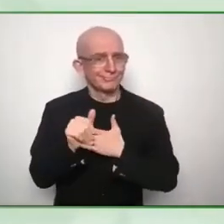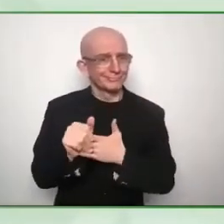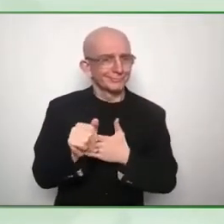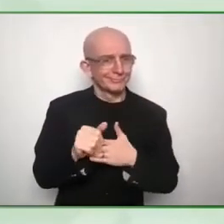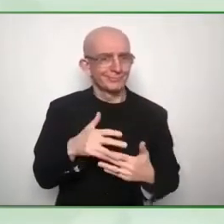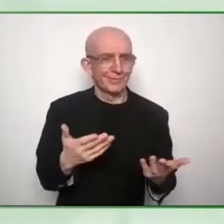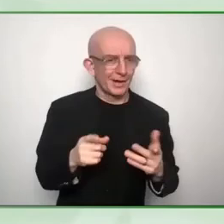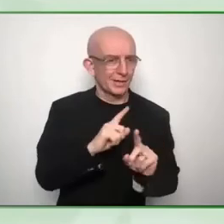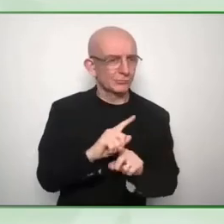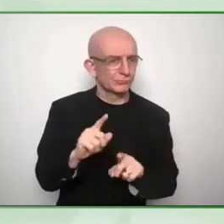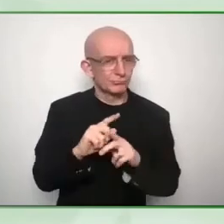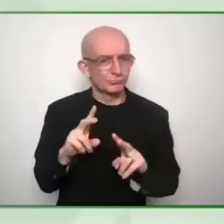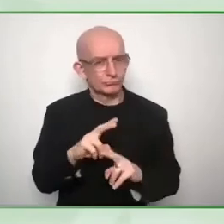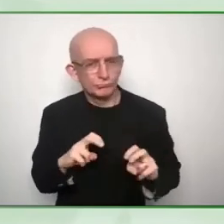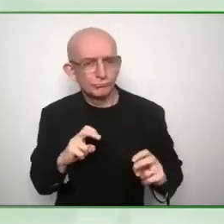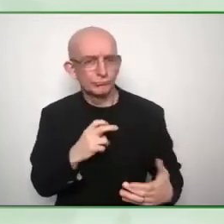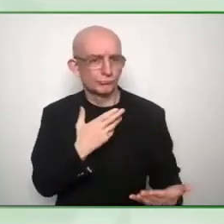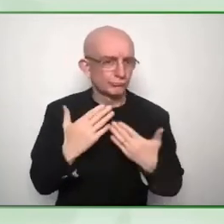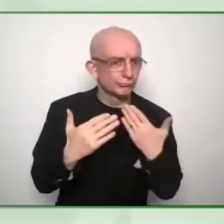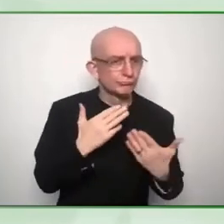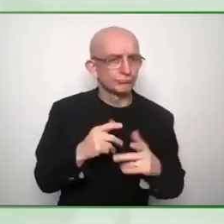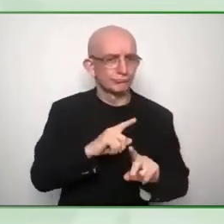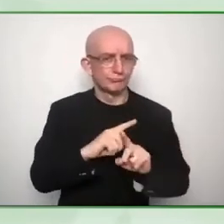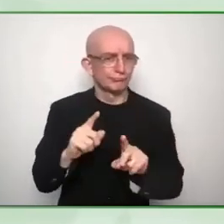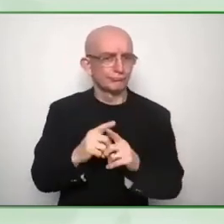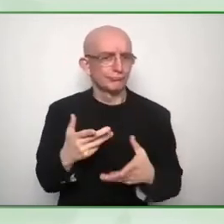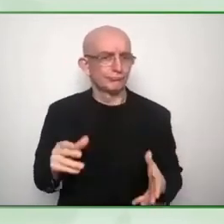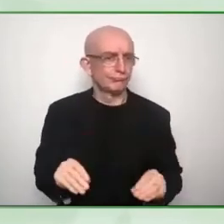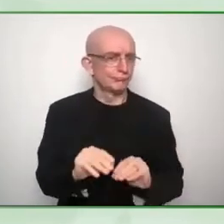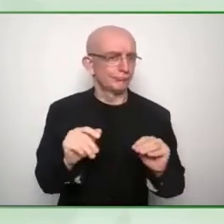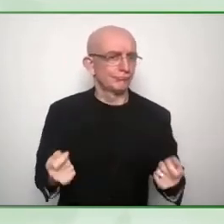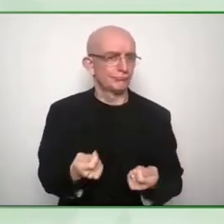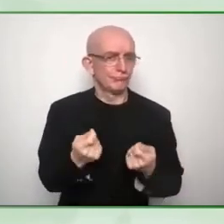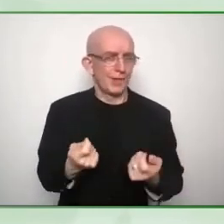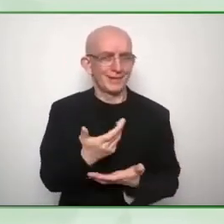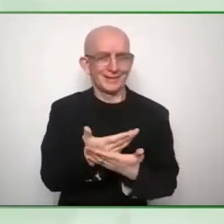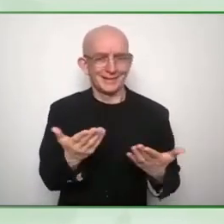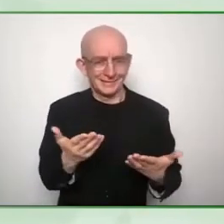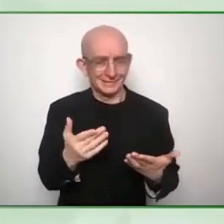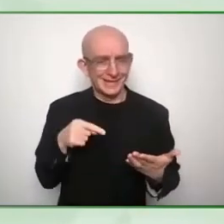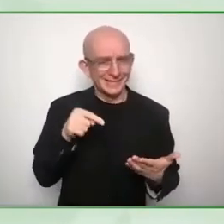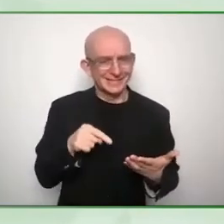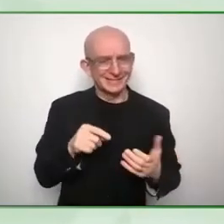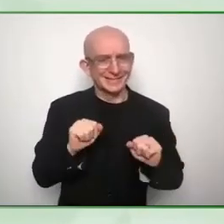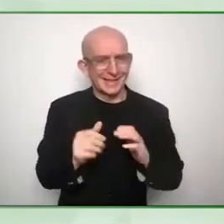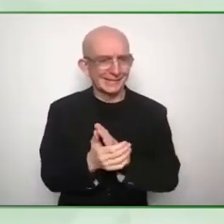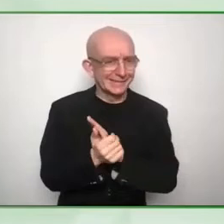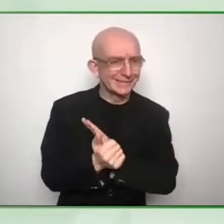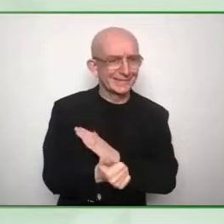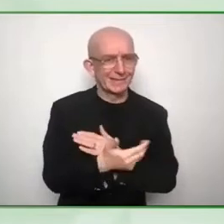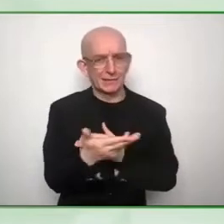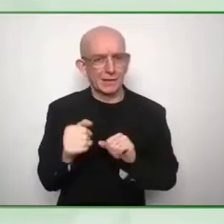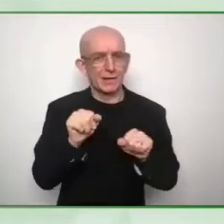Great. Thank you so much, Amy. And we just had a note. We've got 5 minutes left.